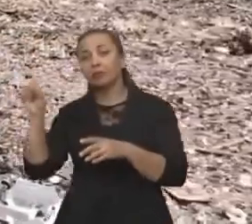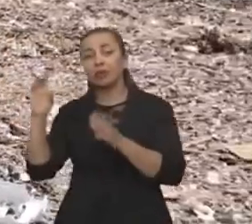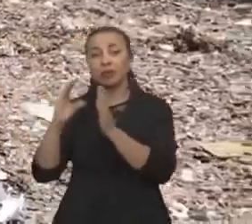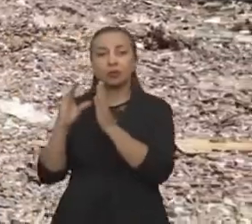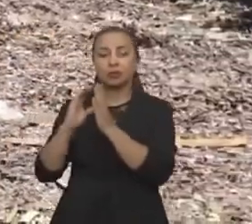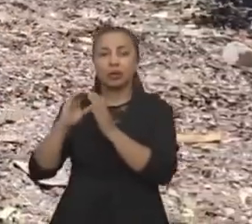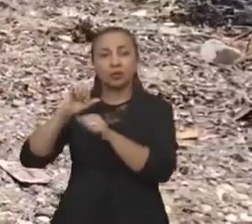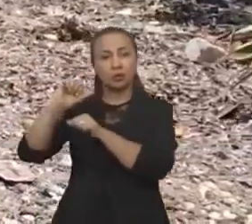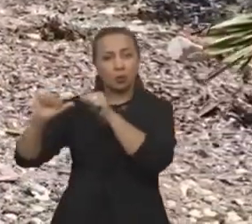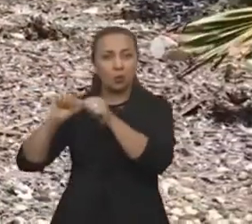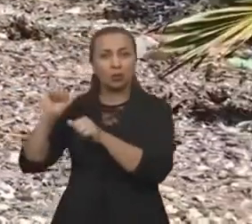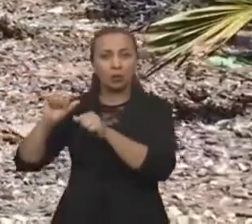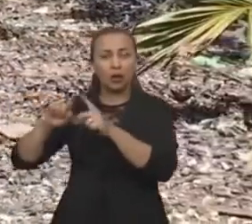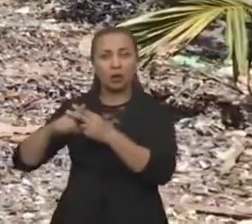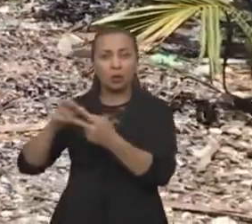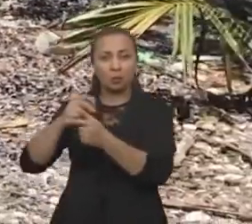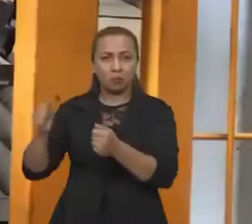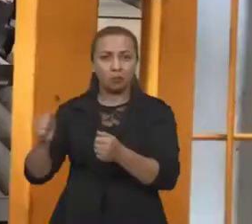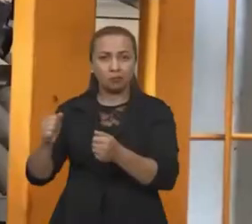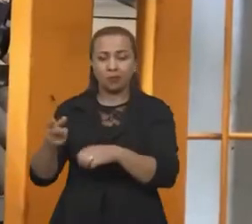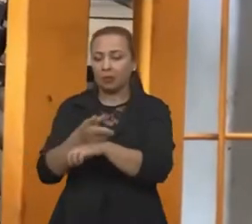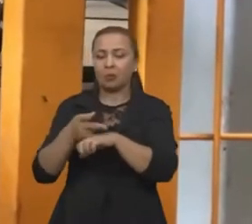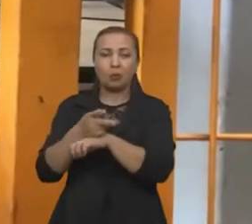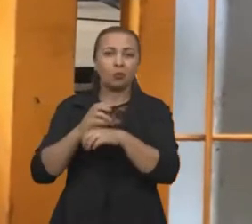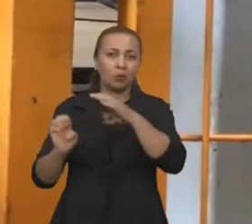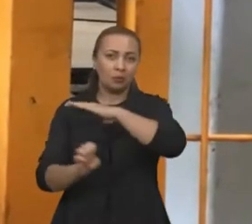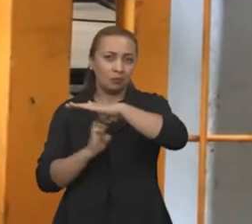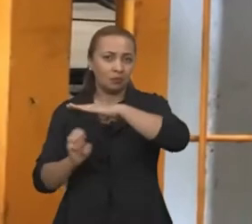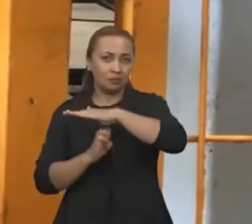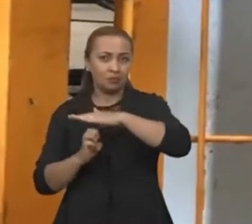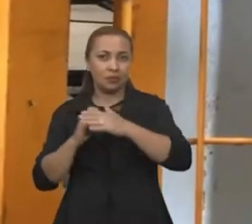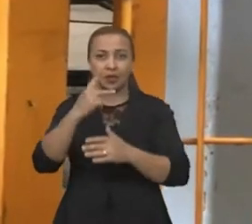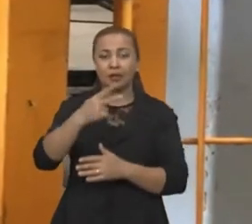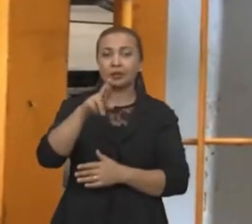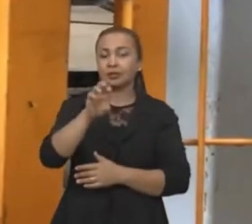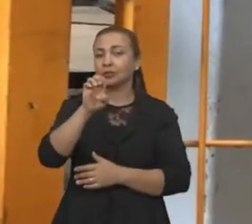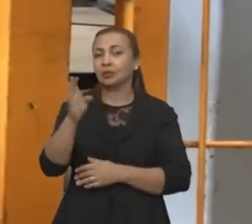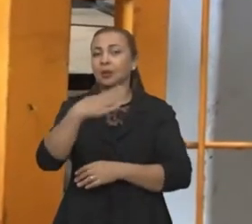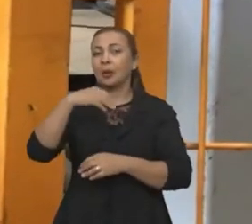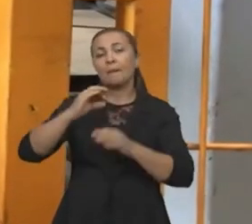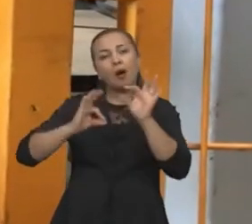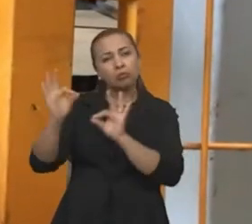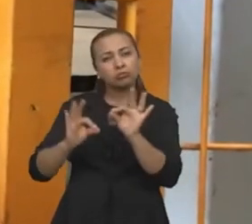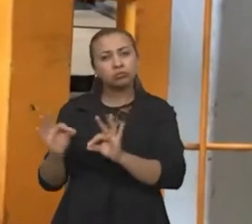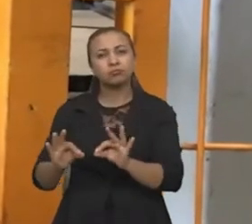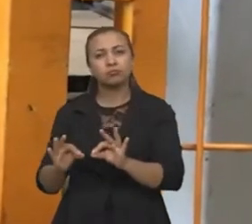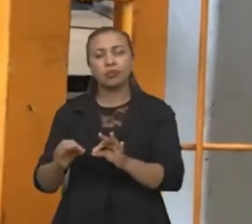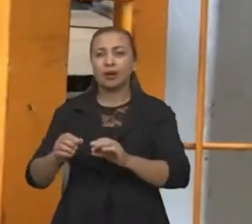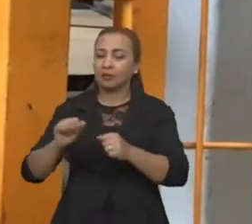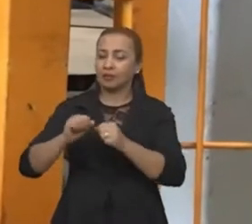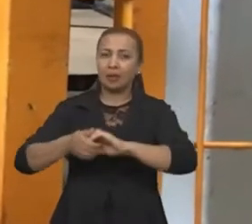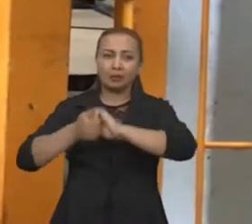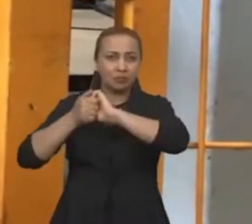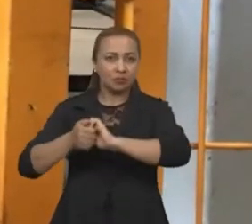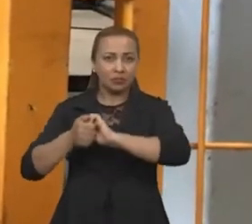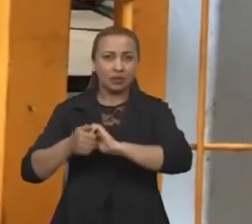the community to transform the product. And then, we went to the companies, of pre-molding companies, to make this partnership